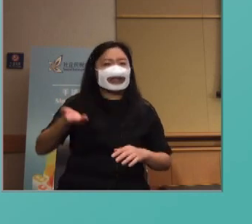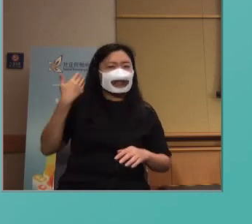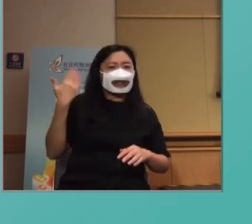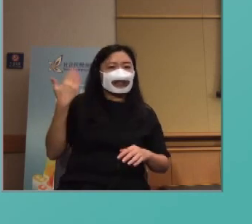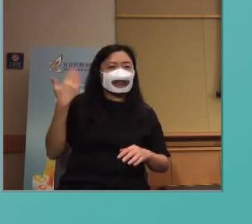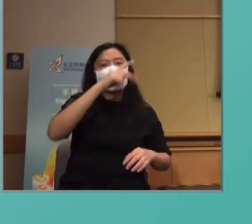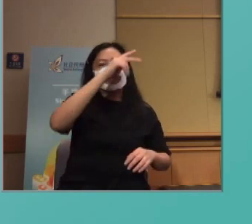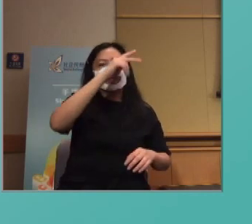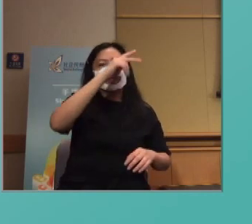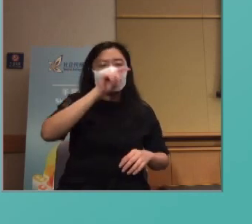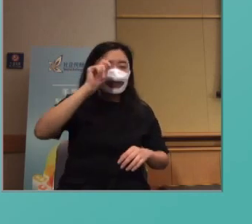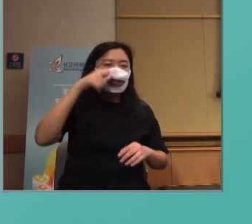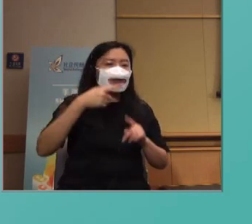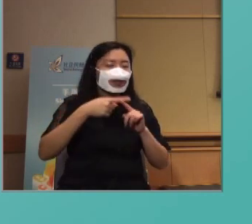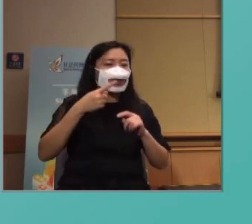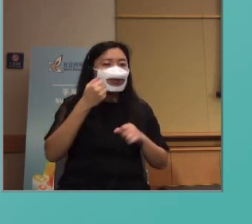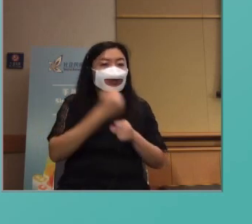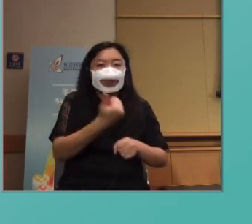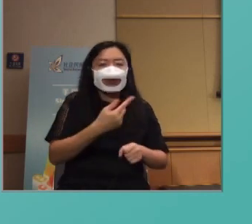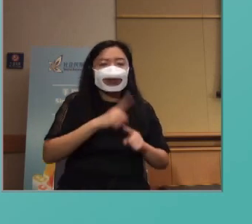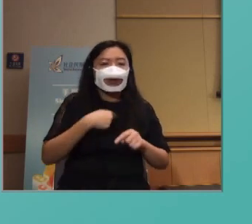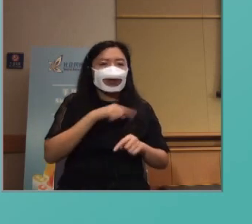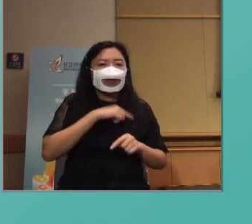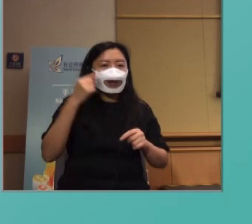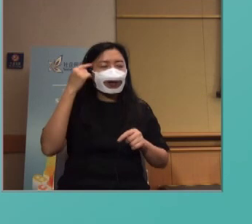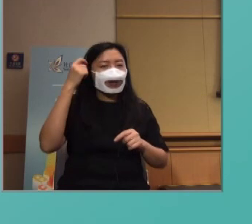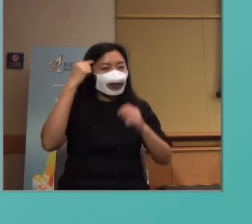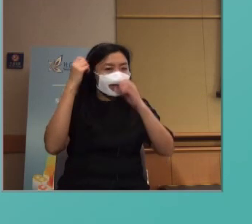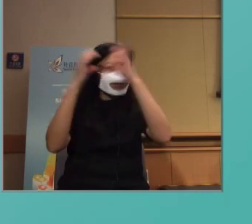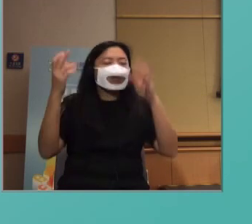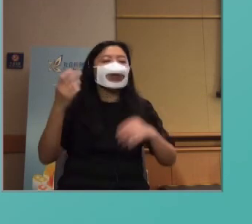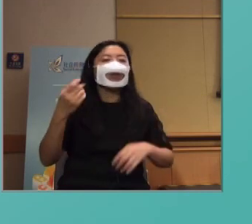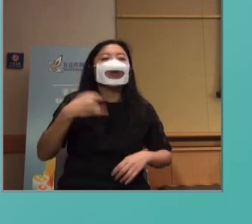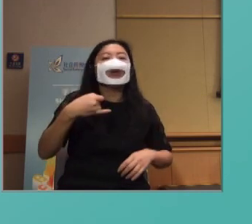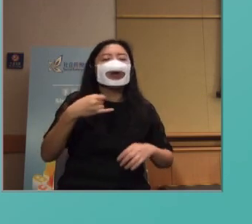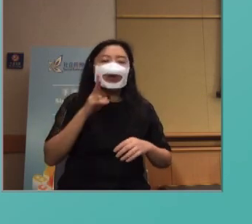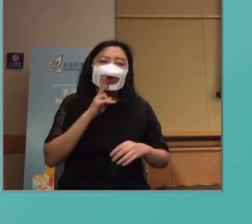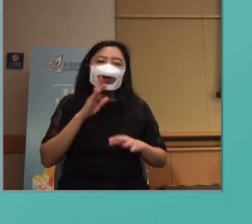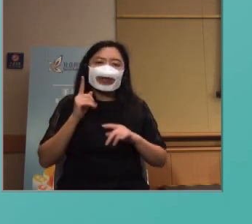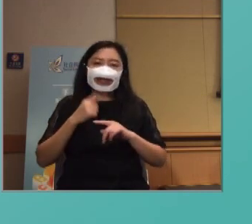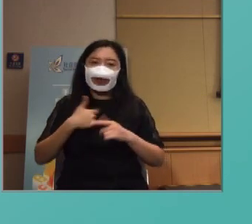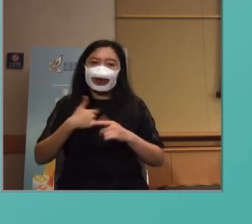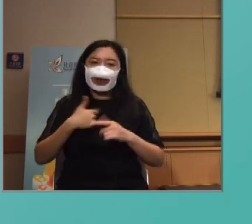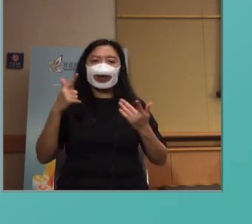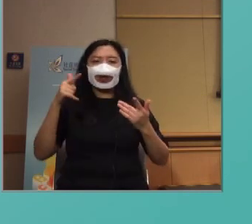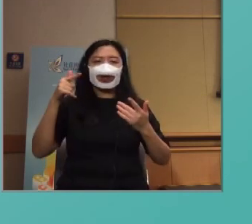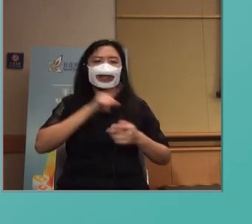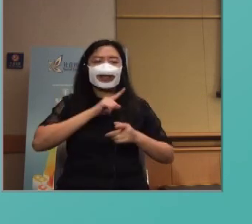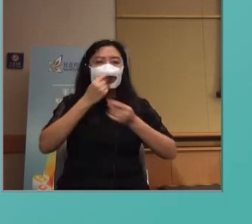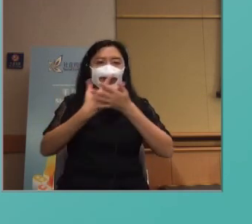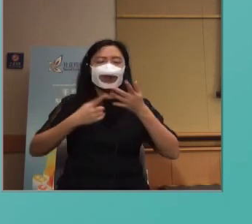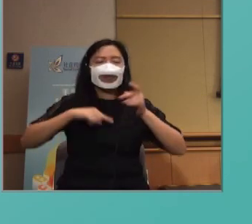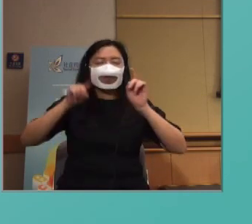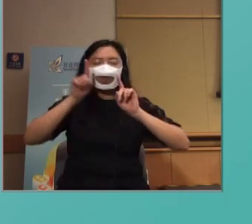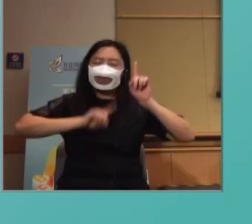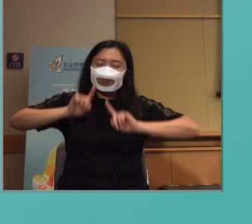in the world to invent new things without needing permission from the platform. They can do so simply by talking to the people who own it. Every person,